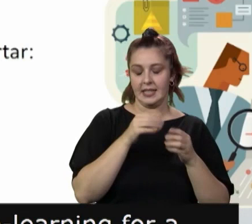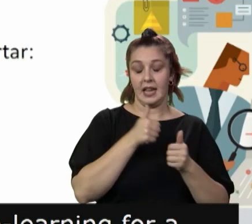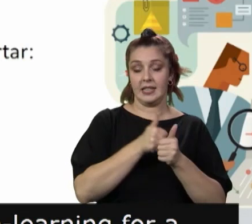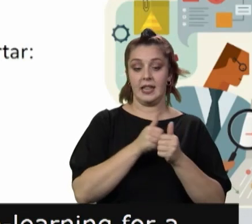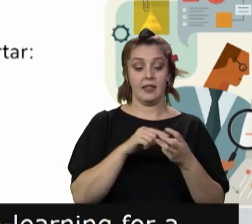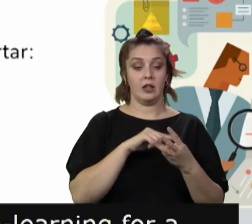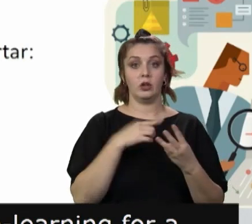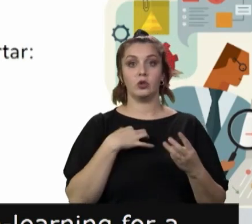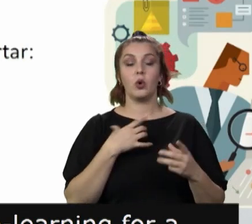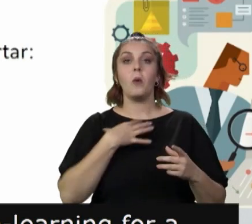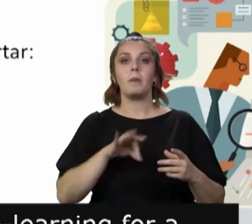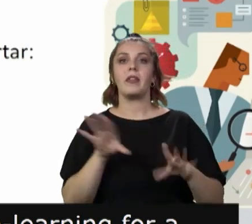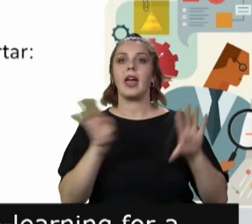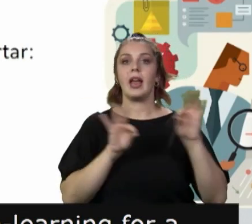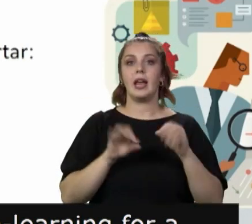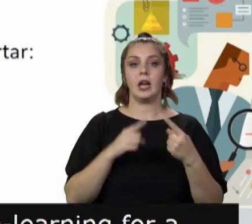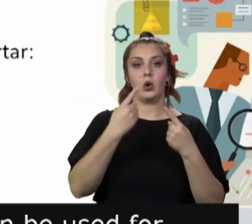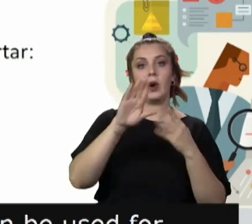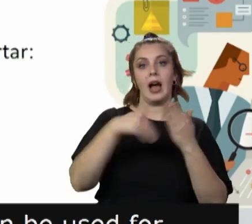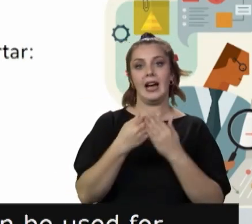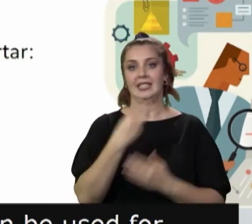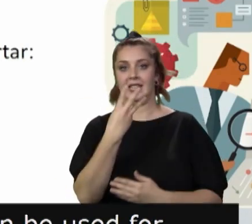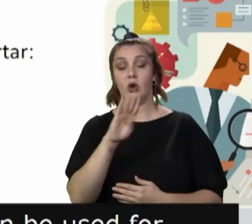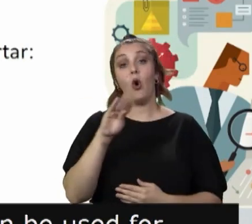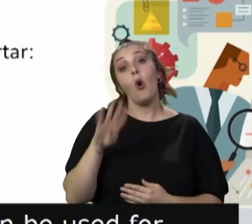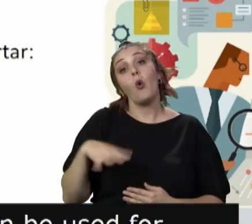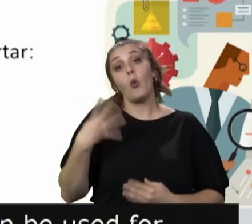for communicating with your doctor.